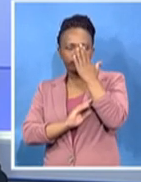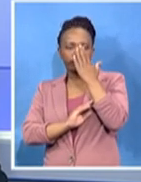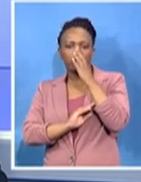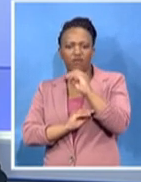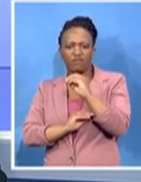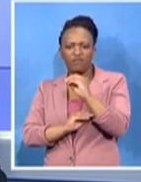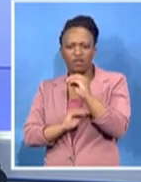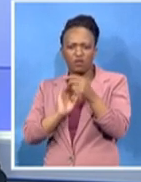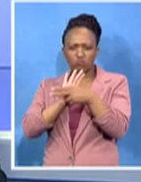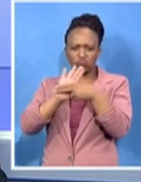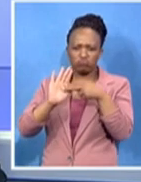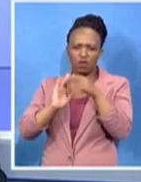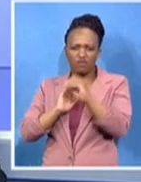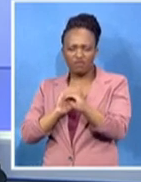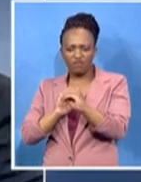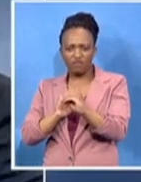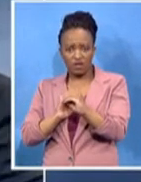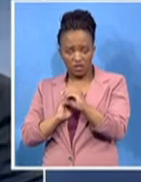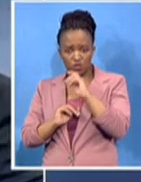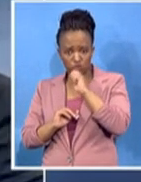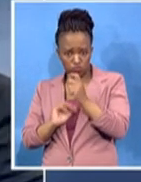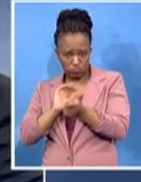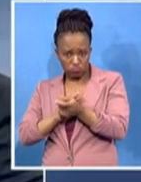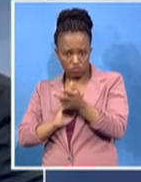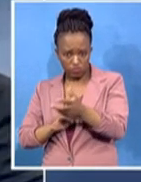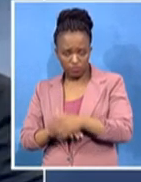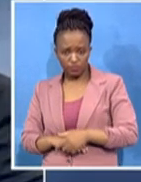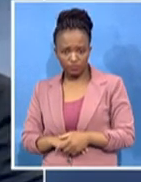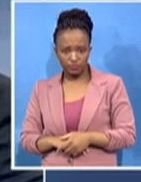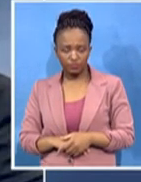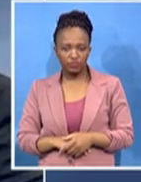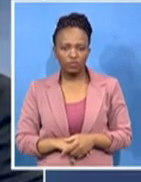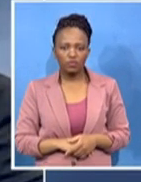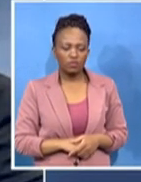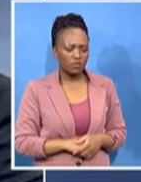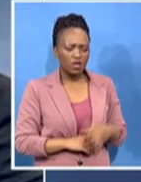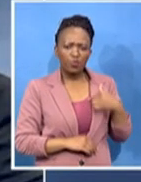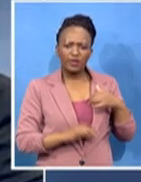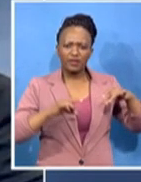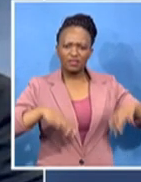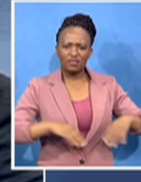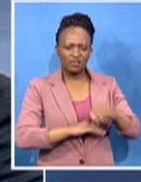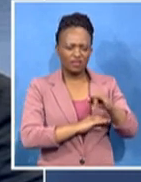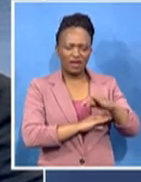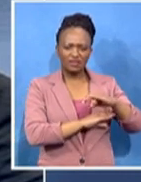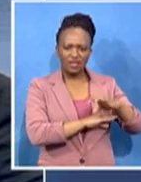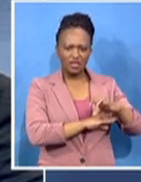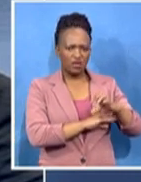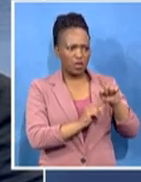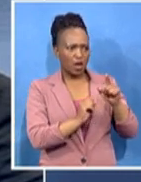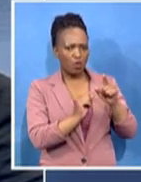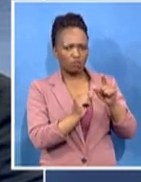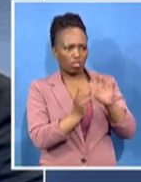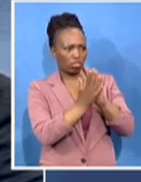case? We are not a political party, so we are incapable of posturing, so that's not the case. What we're doing, we